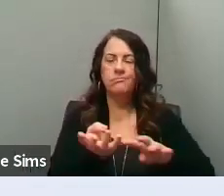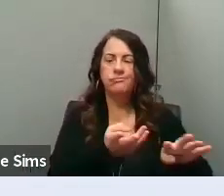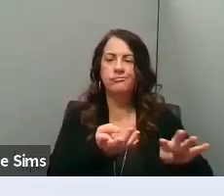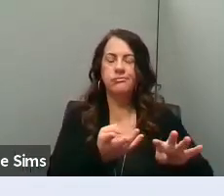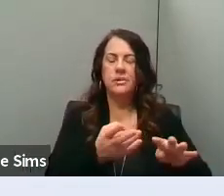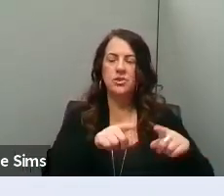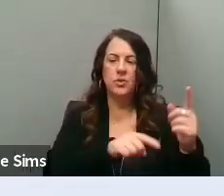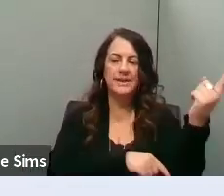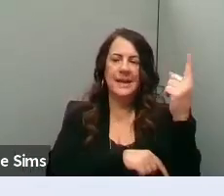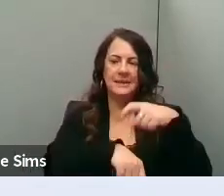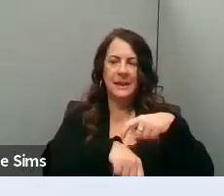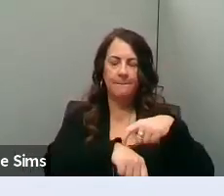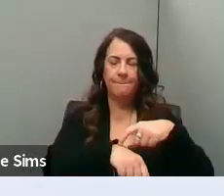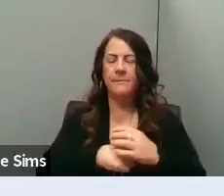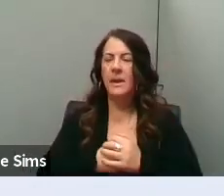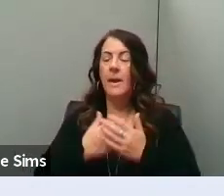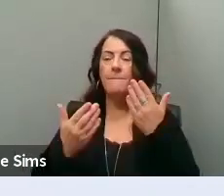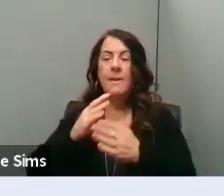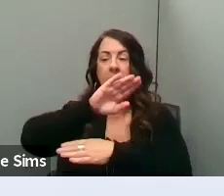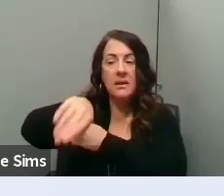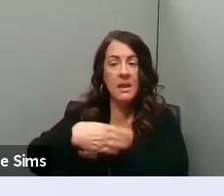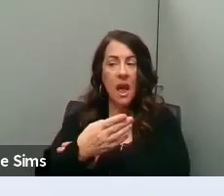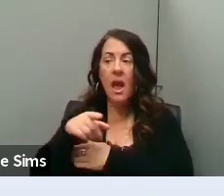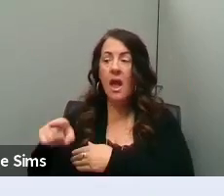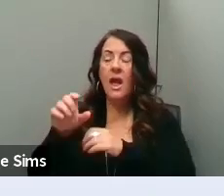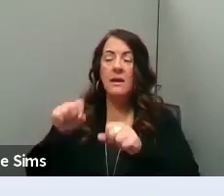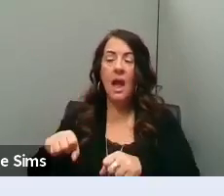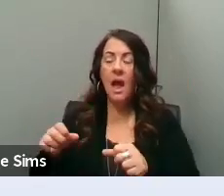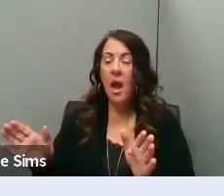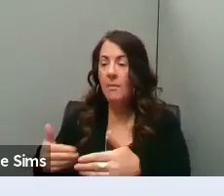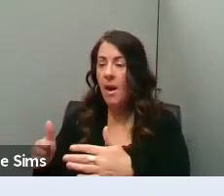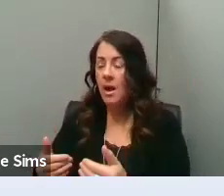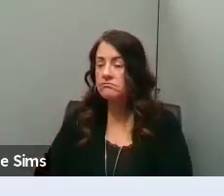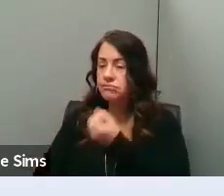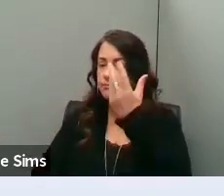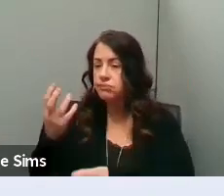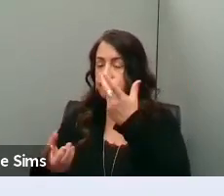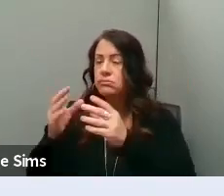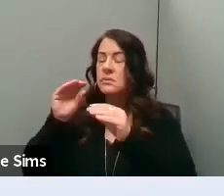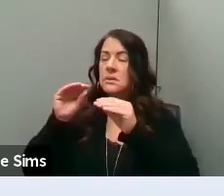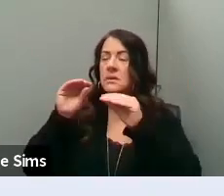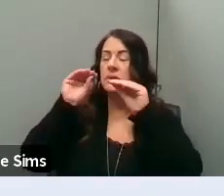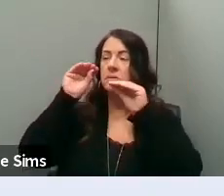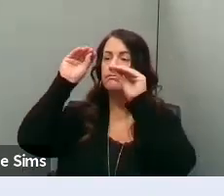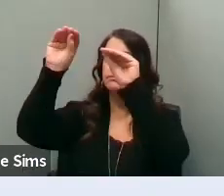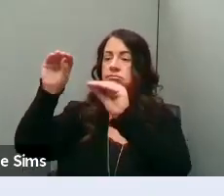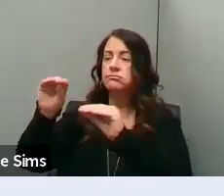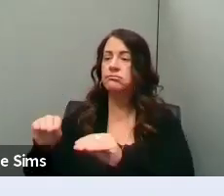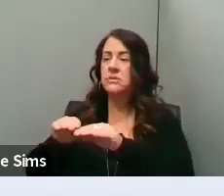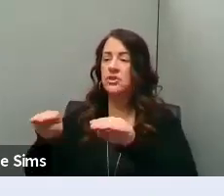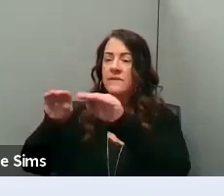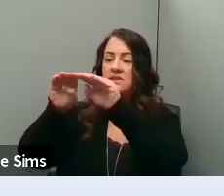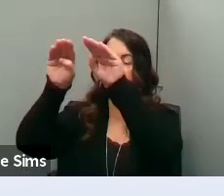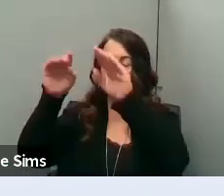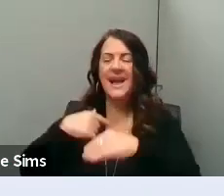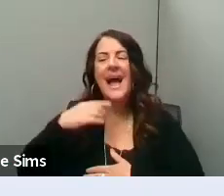that nighttime stocking shelf work part of their job description? I happen to know that Trader Joe's has very